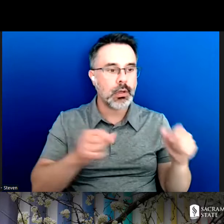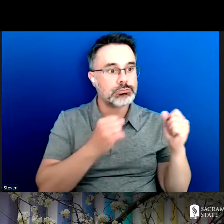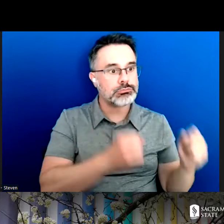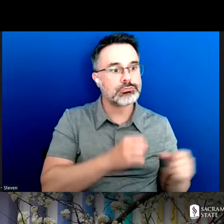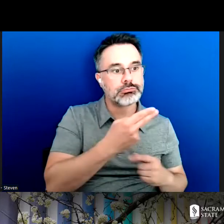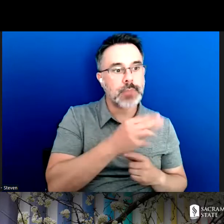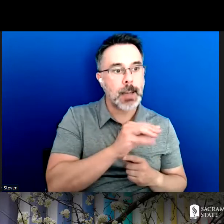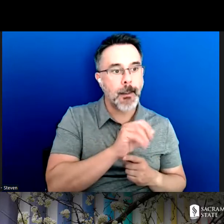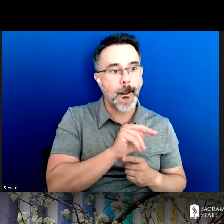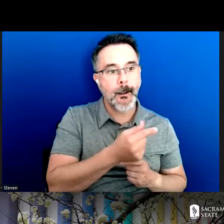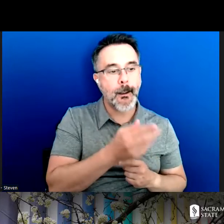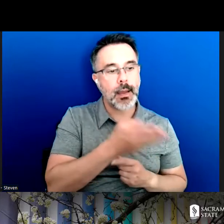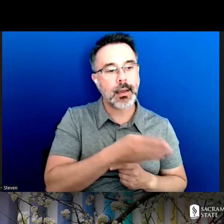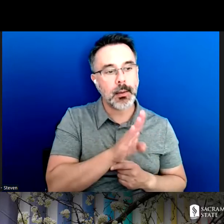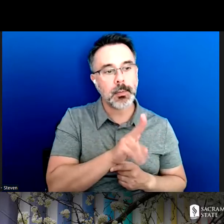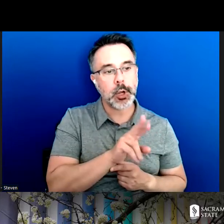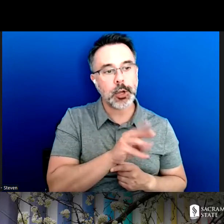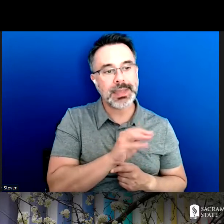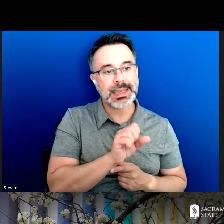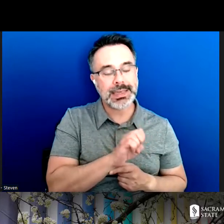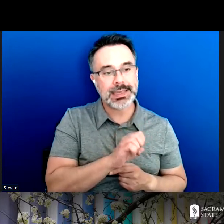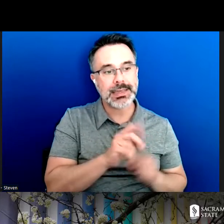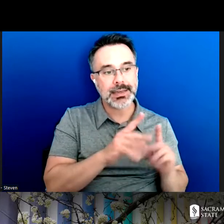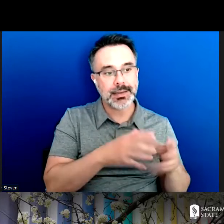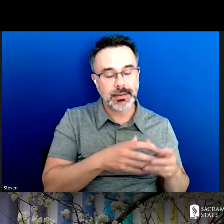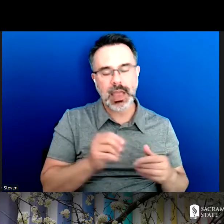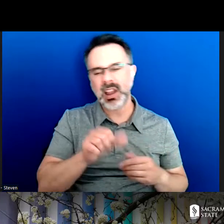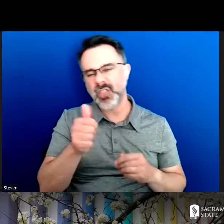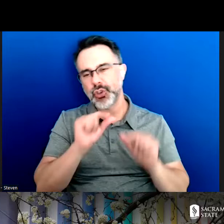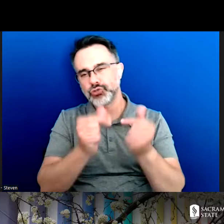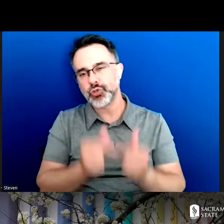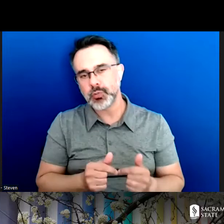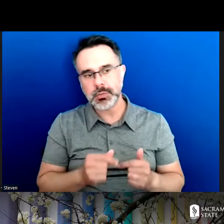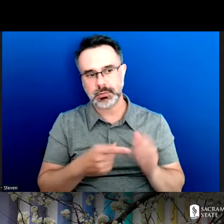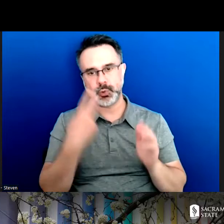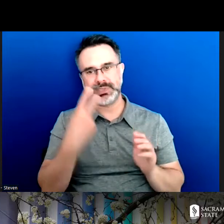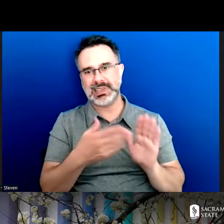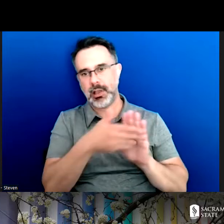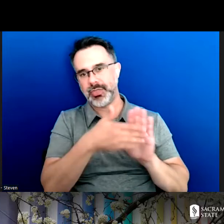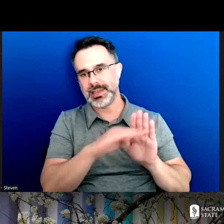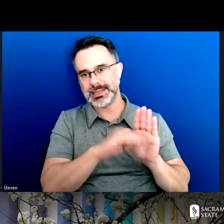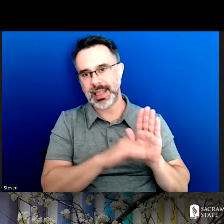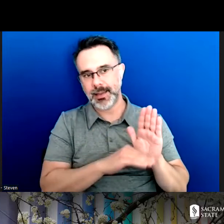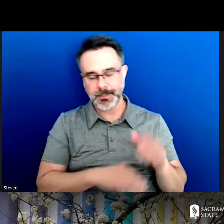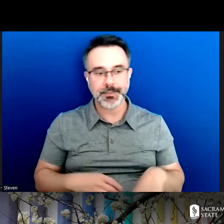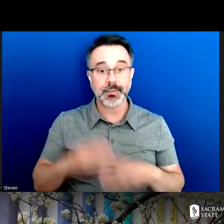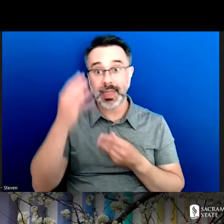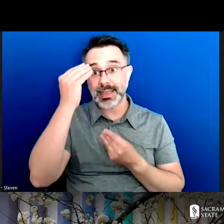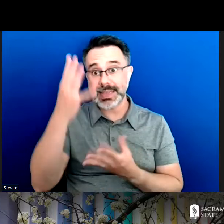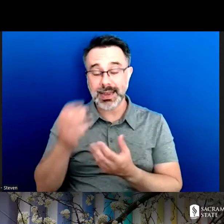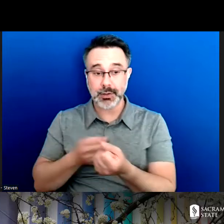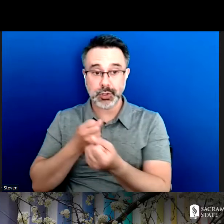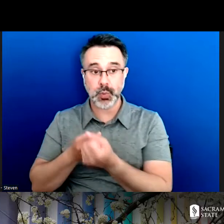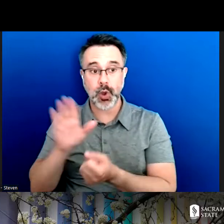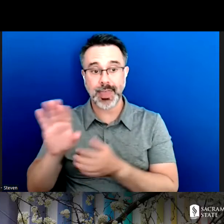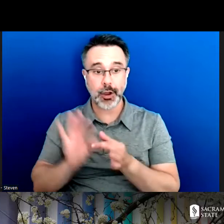care recipients or the other groups listed on this slide. The data supporting this speaker's comment